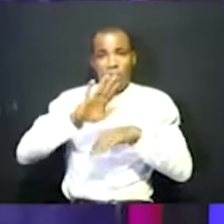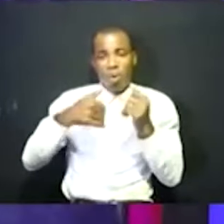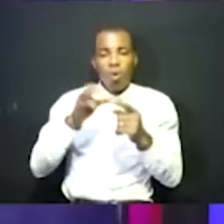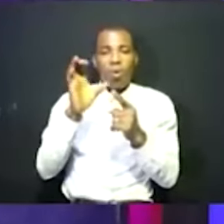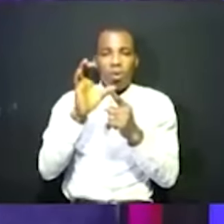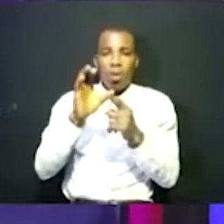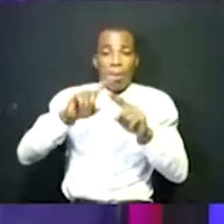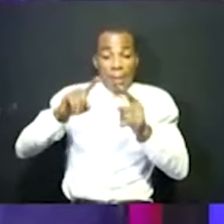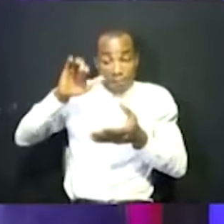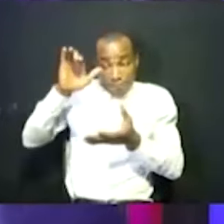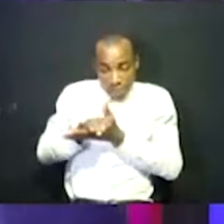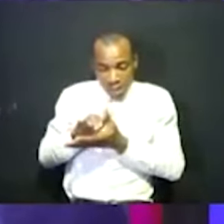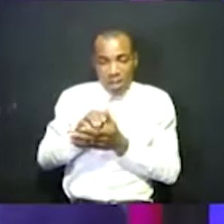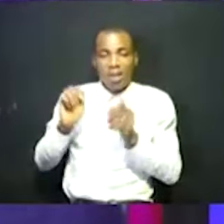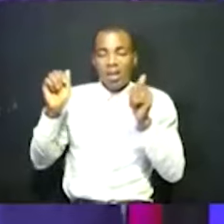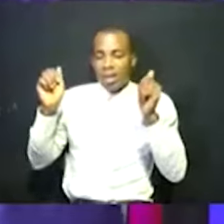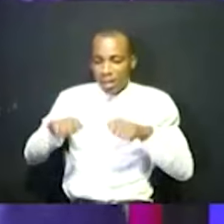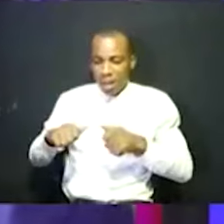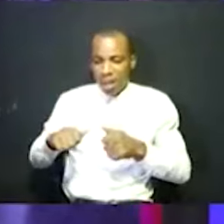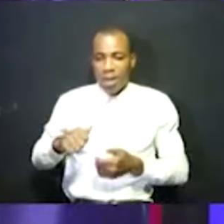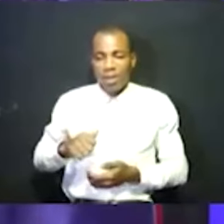society.